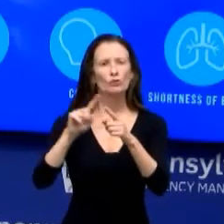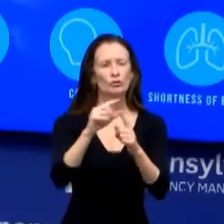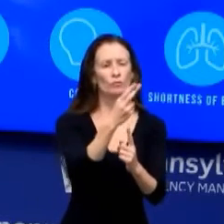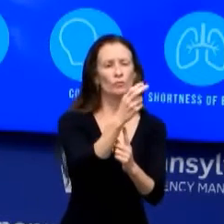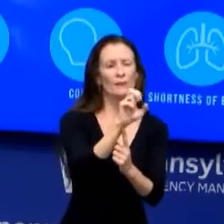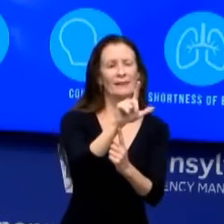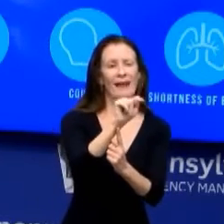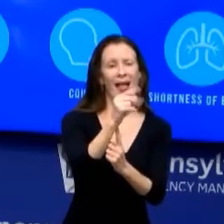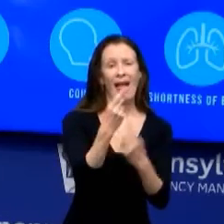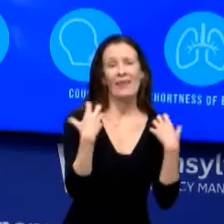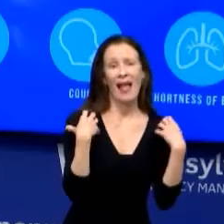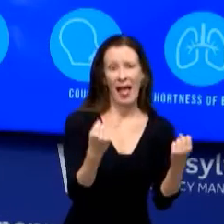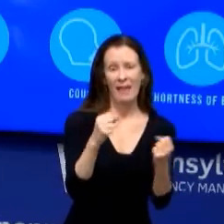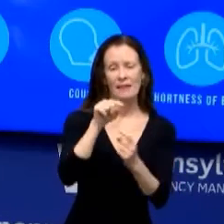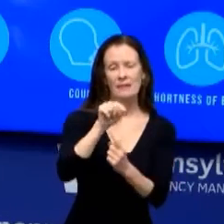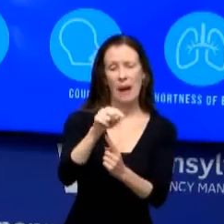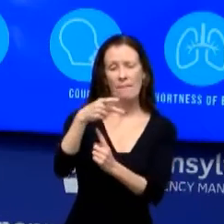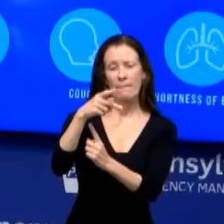health.pa.gov.